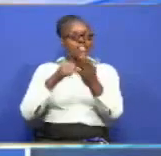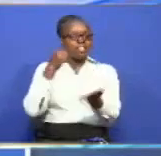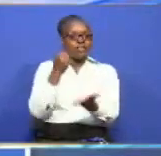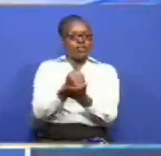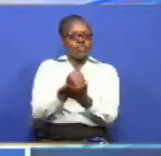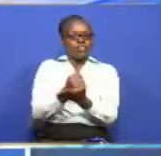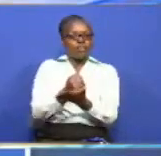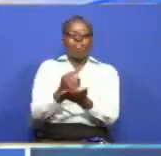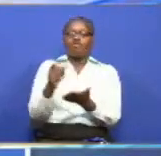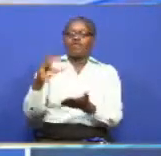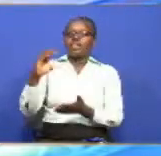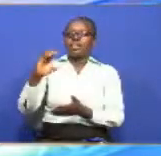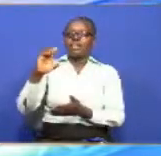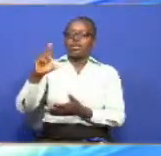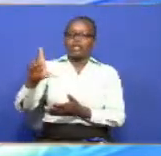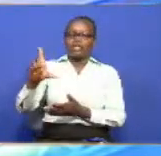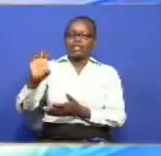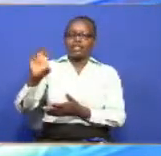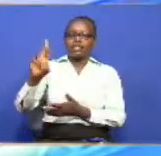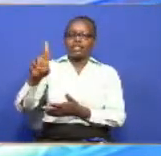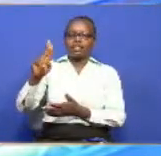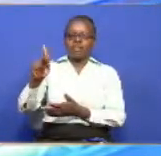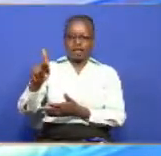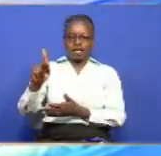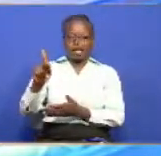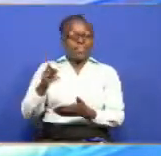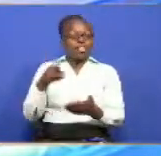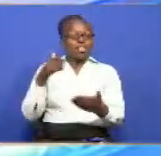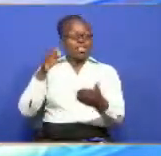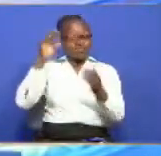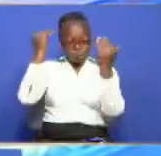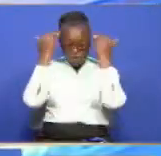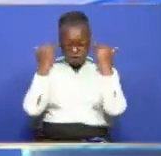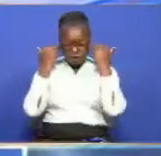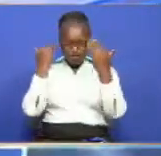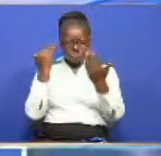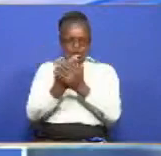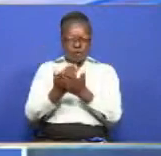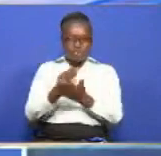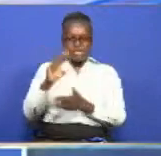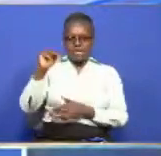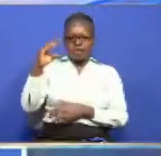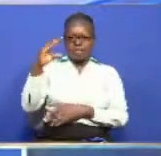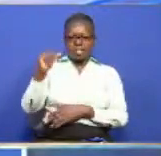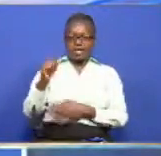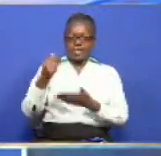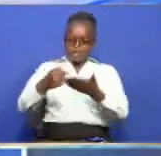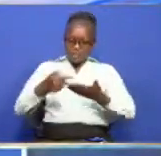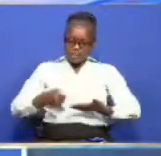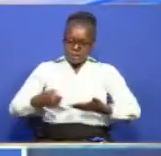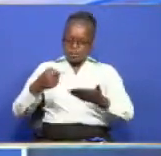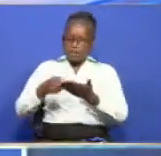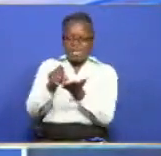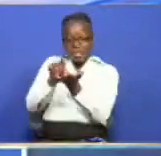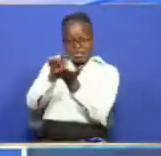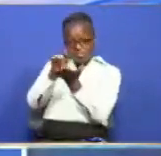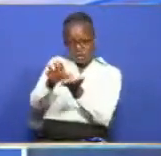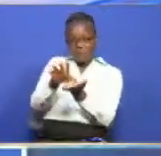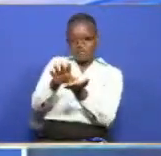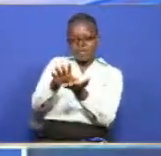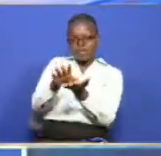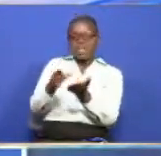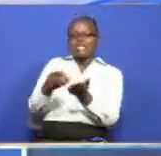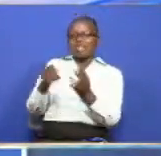The altercation comes after the court temporarily stopped the County Assembly from debating an impeachment motion that seeks to remove her